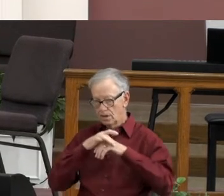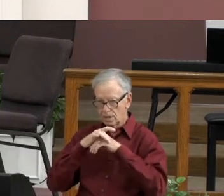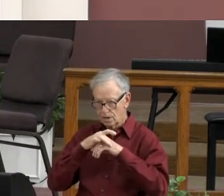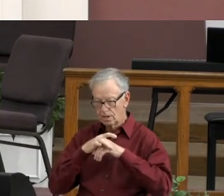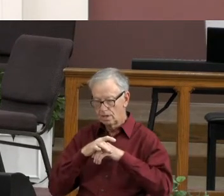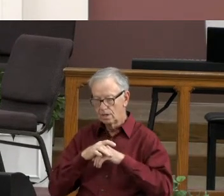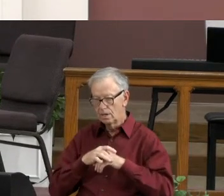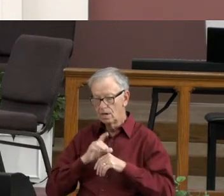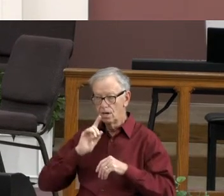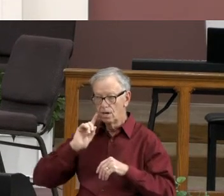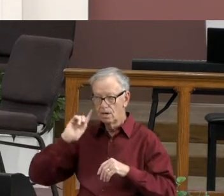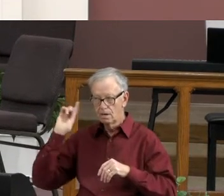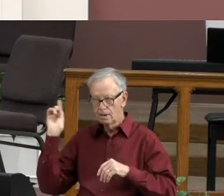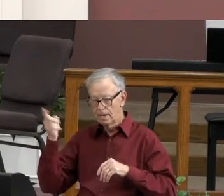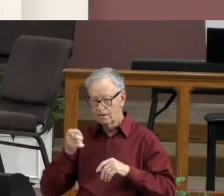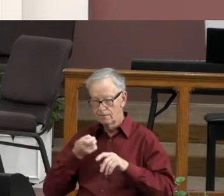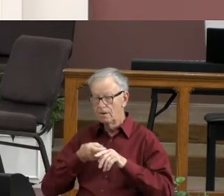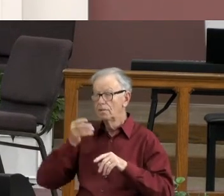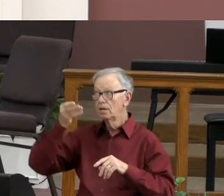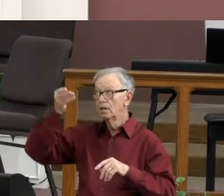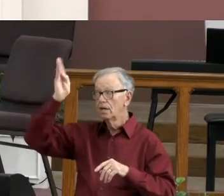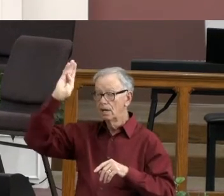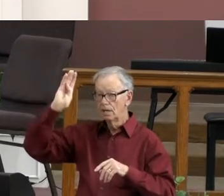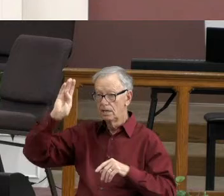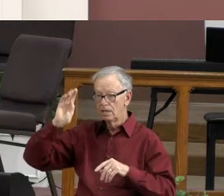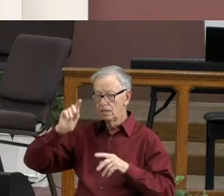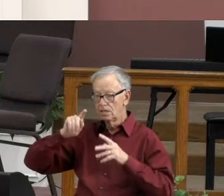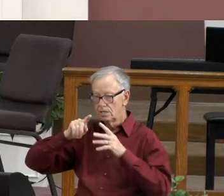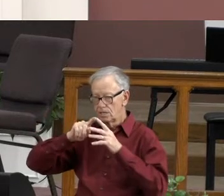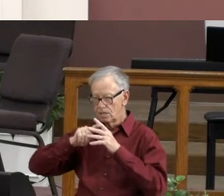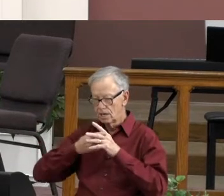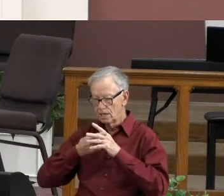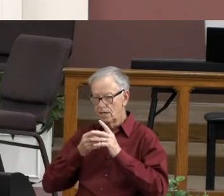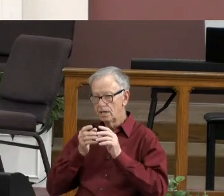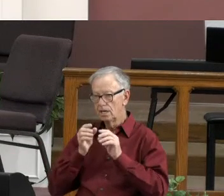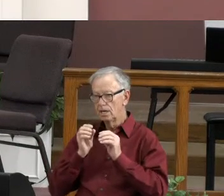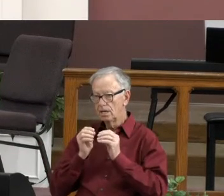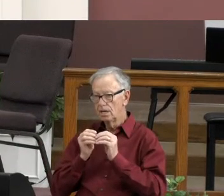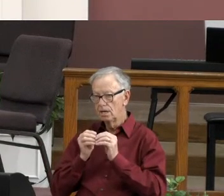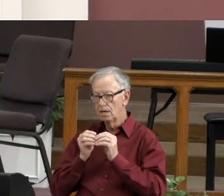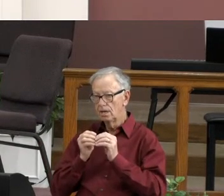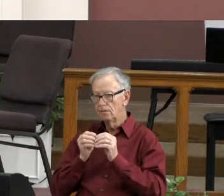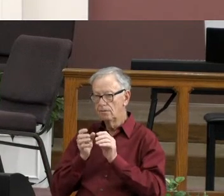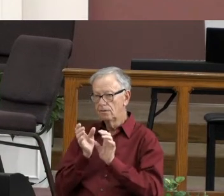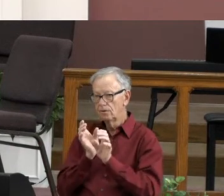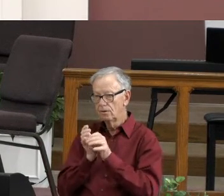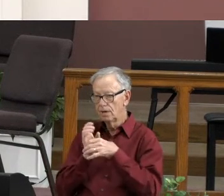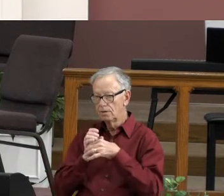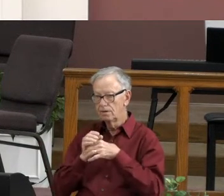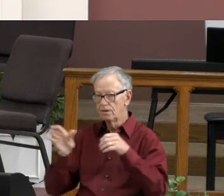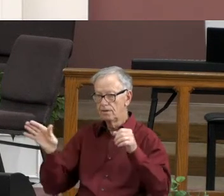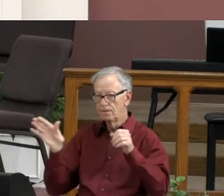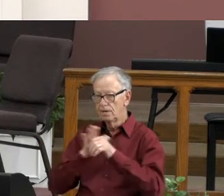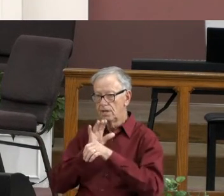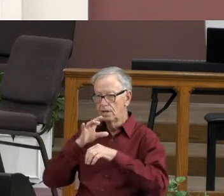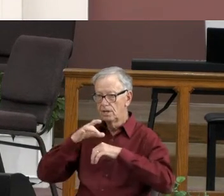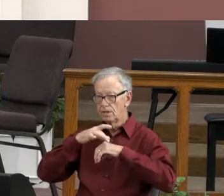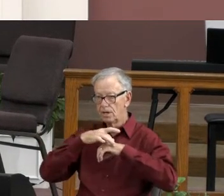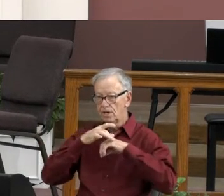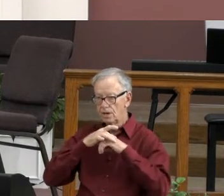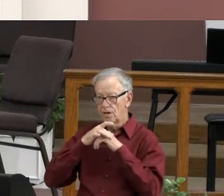A direct commandment from God in the beginning of creation was to fill the earth.